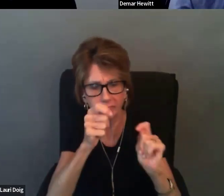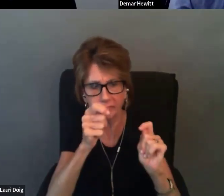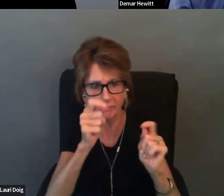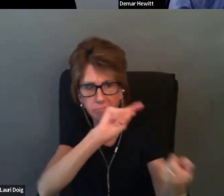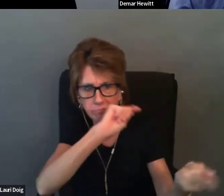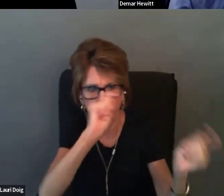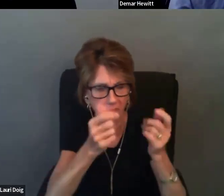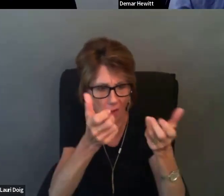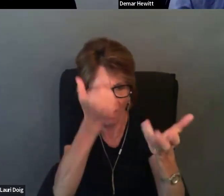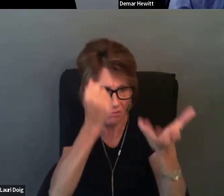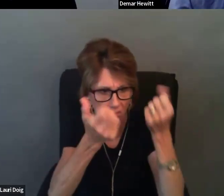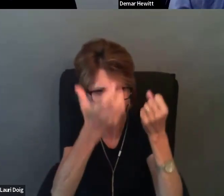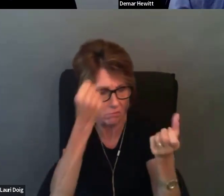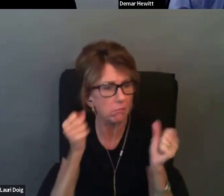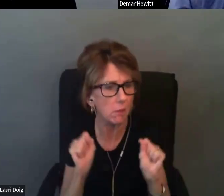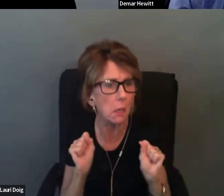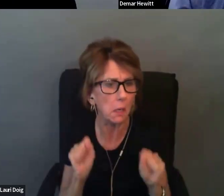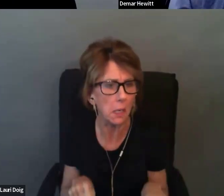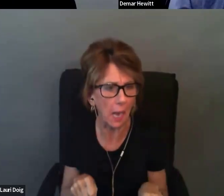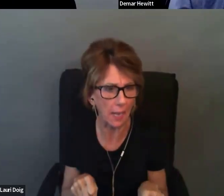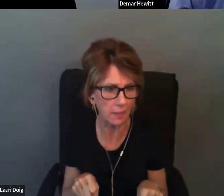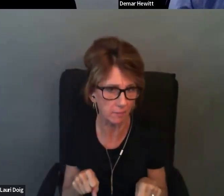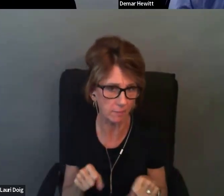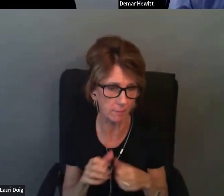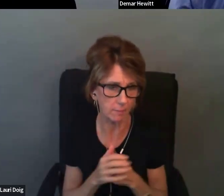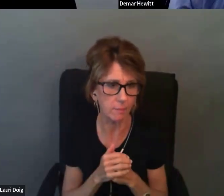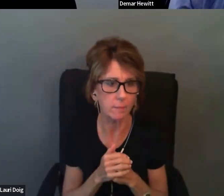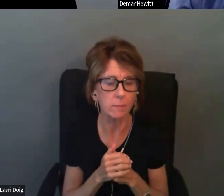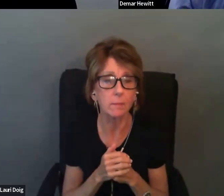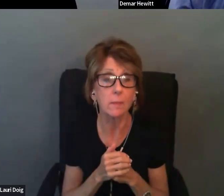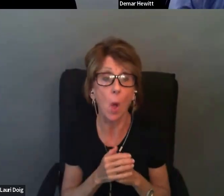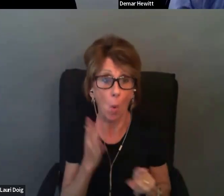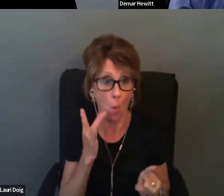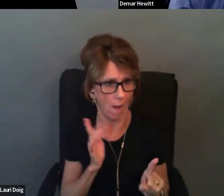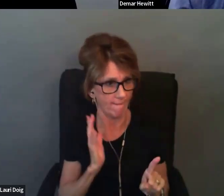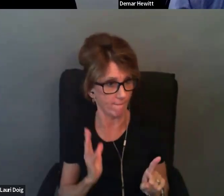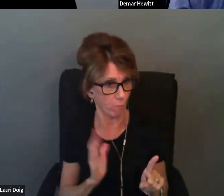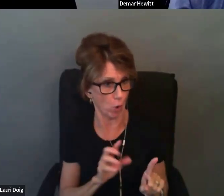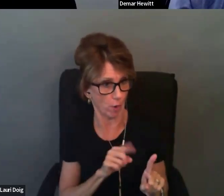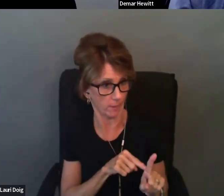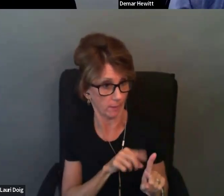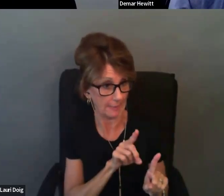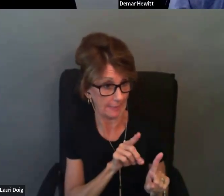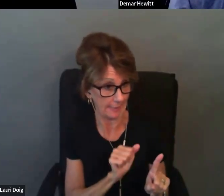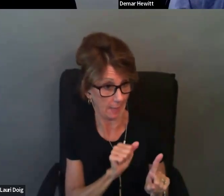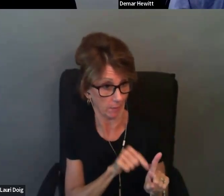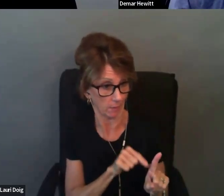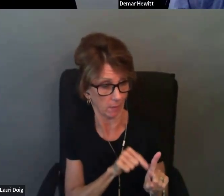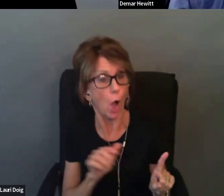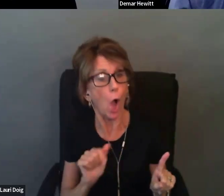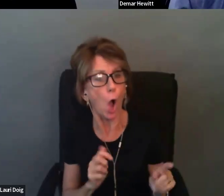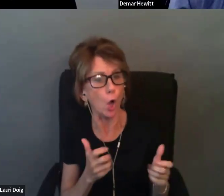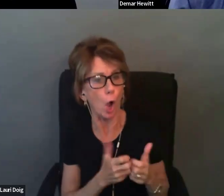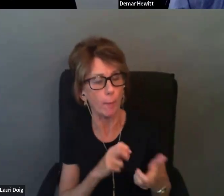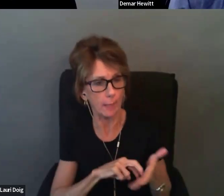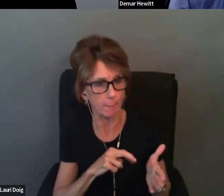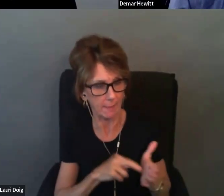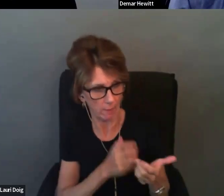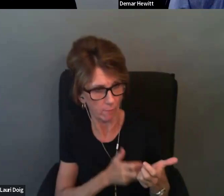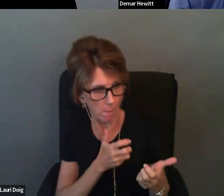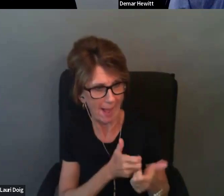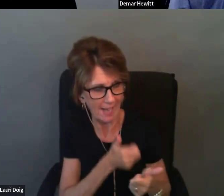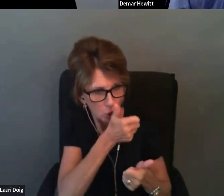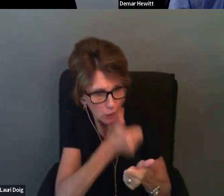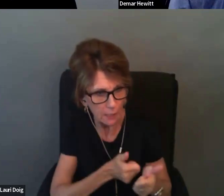that occupies my unit. It's person specific. That's what accommodation is.